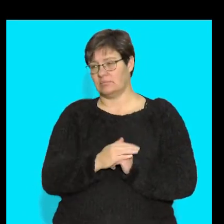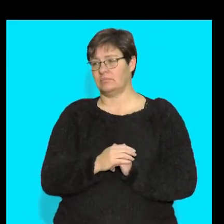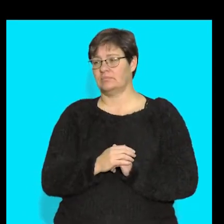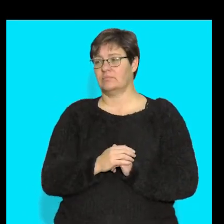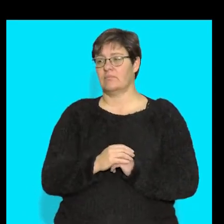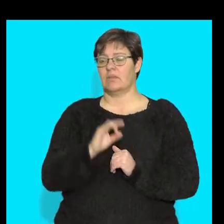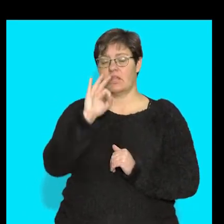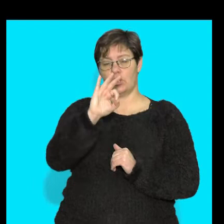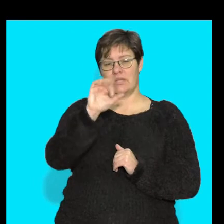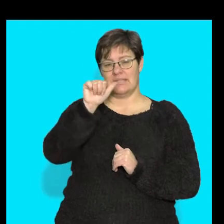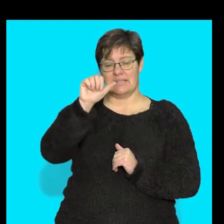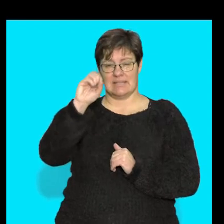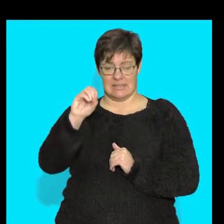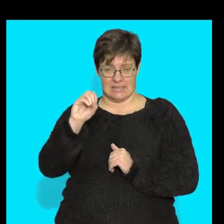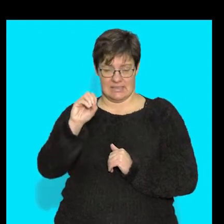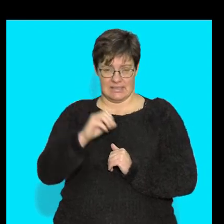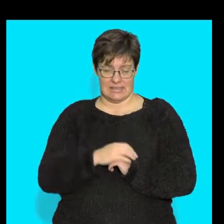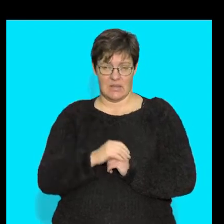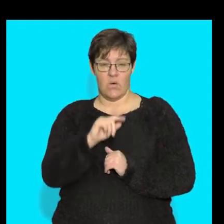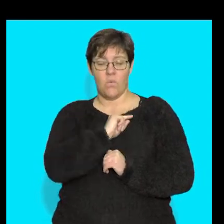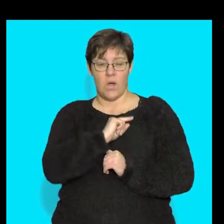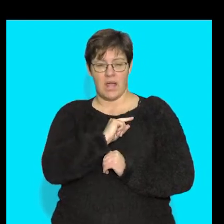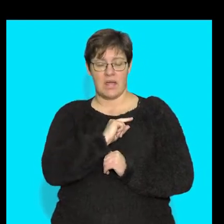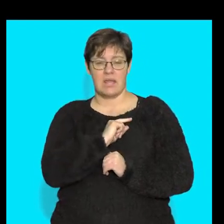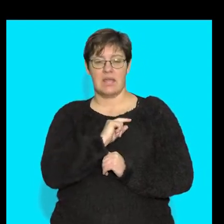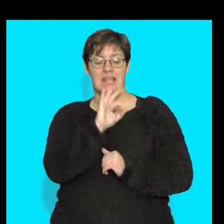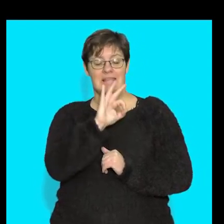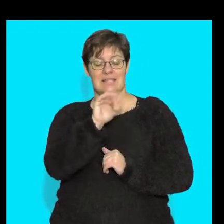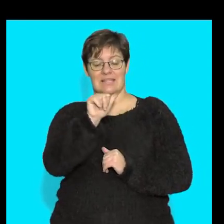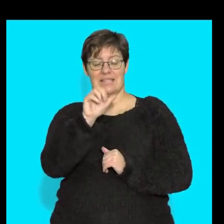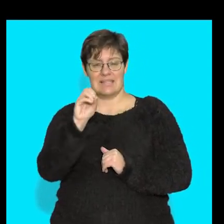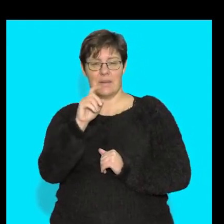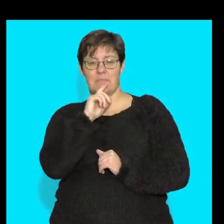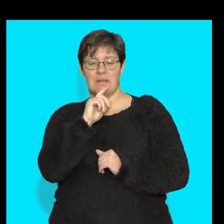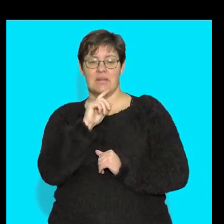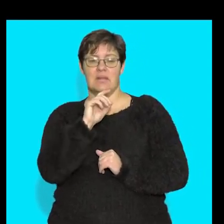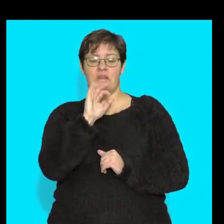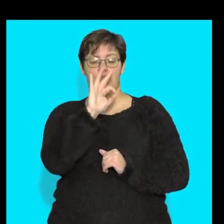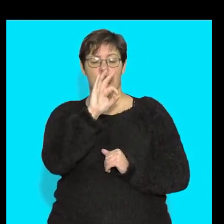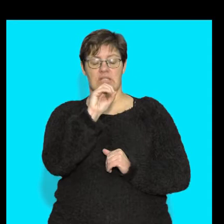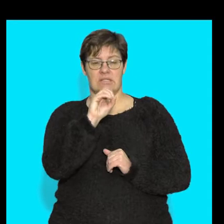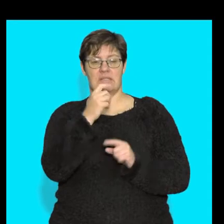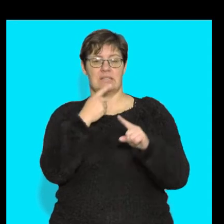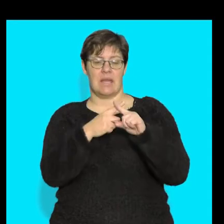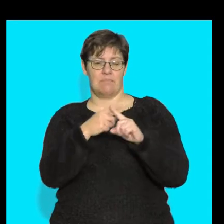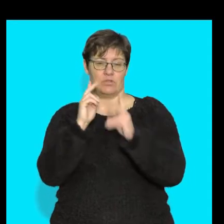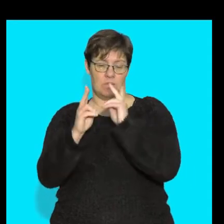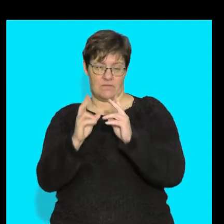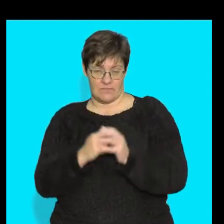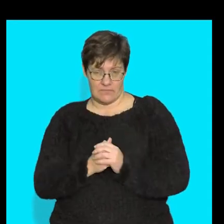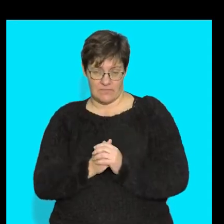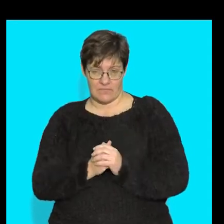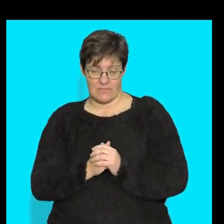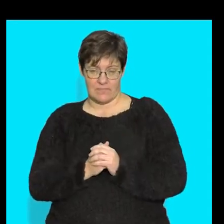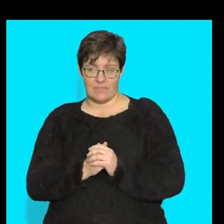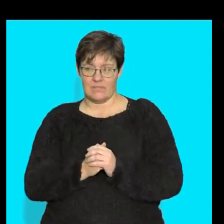the exponent of 360 degrees. Remember, the 360 is 30 multiplied by 12. And